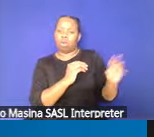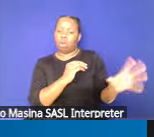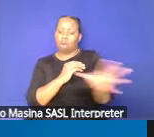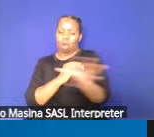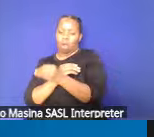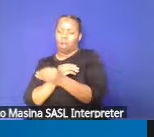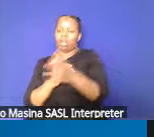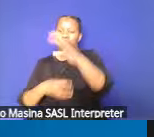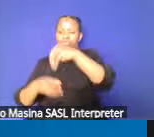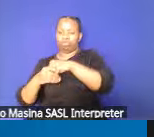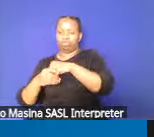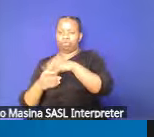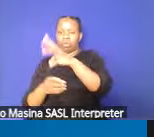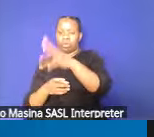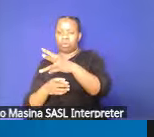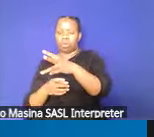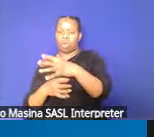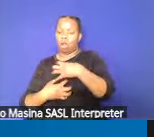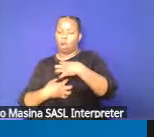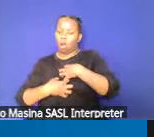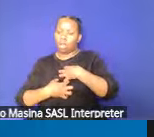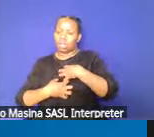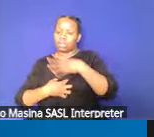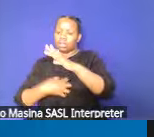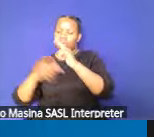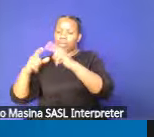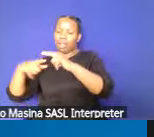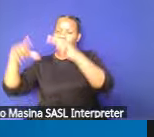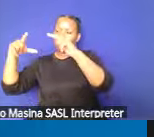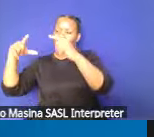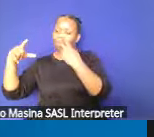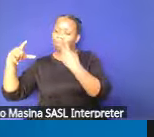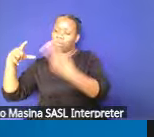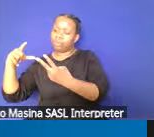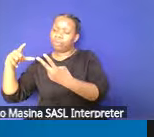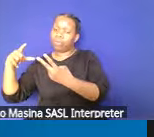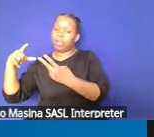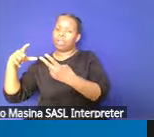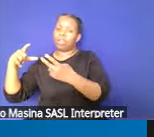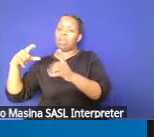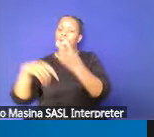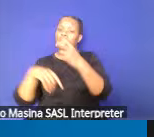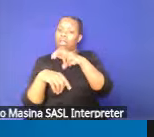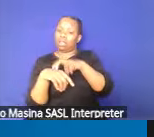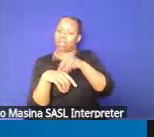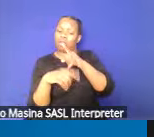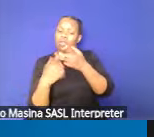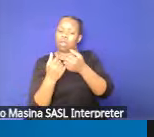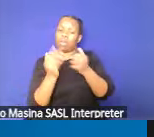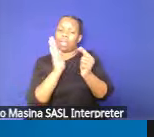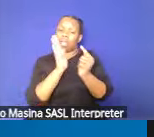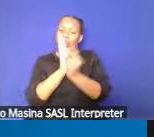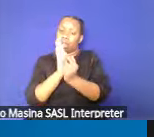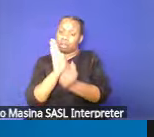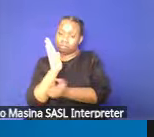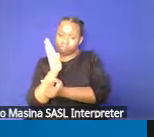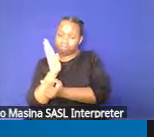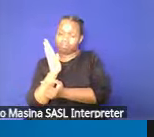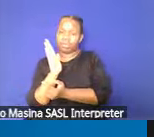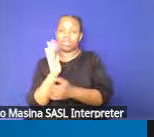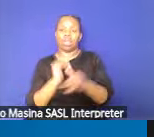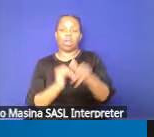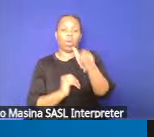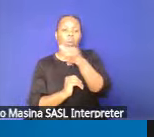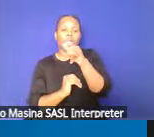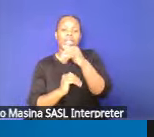We look at the ownership level, and the threshold as required by legislation, which is a minimum